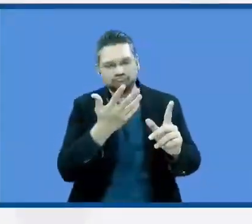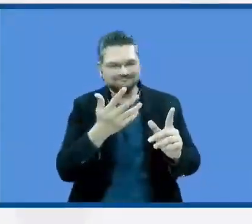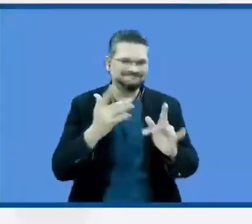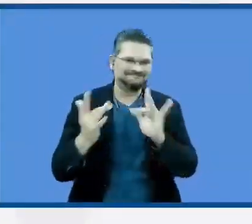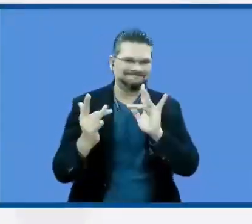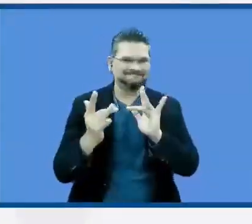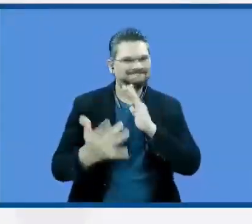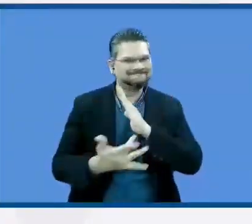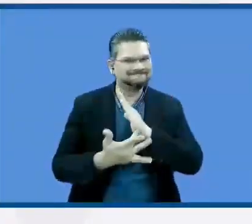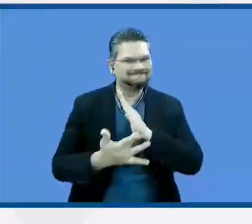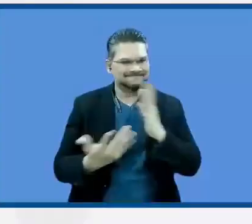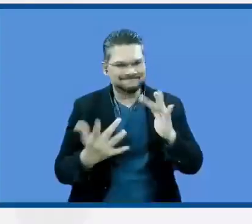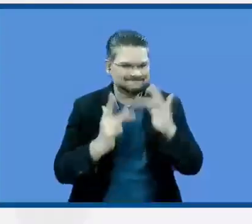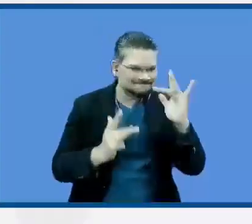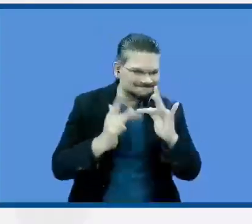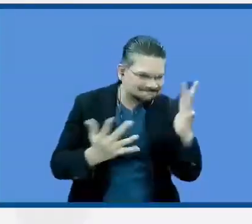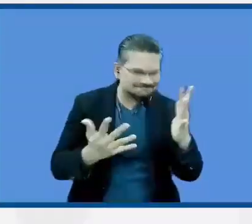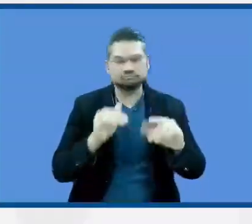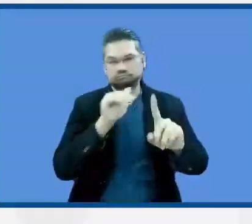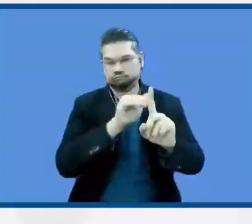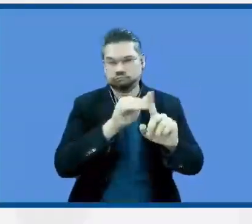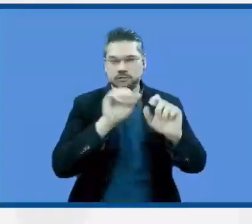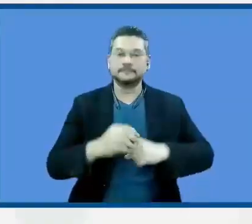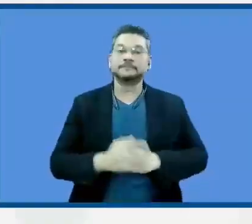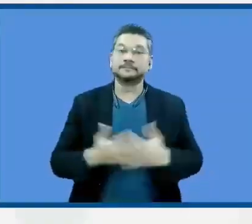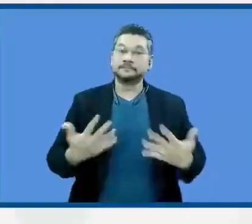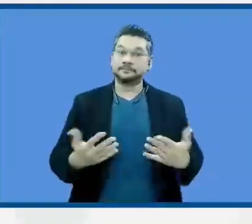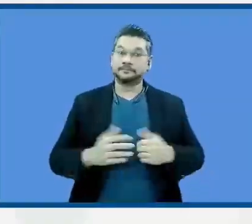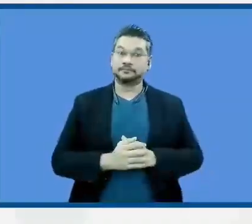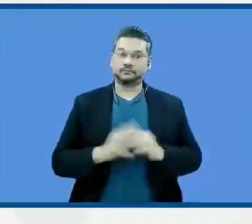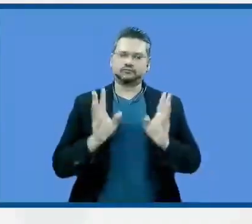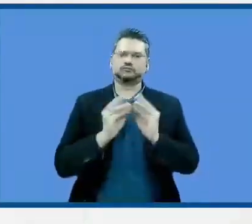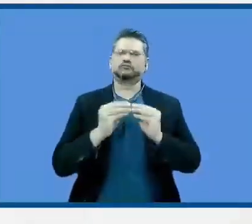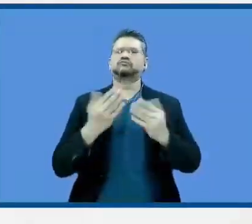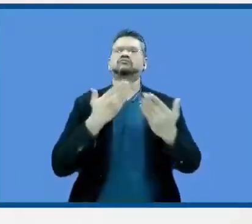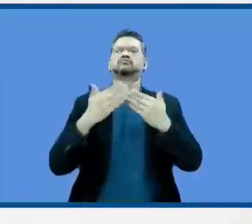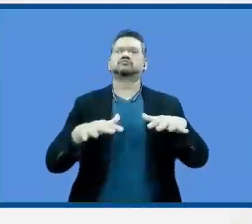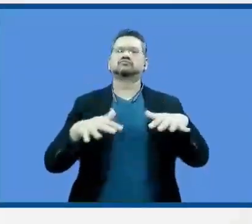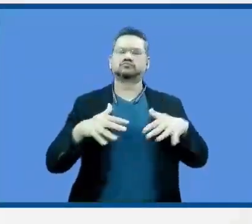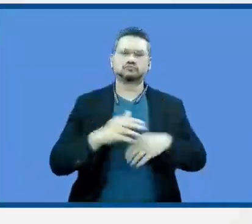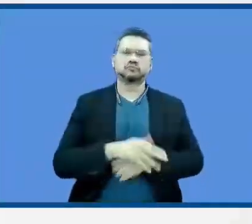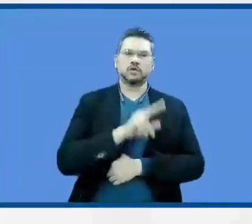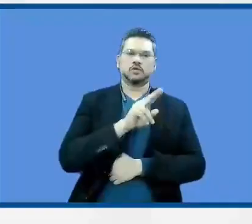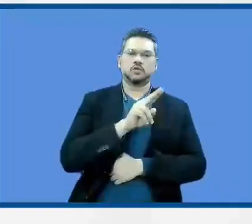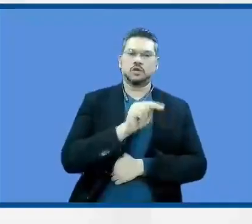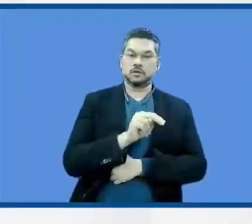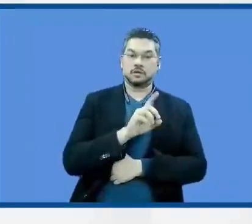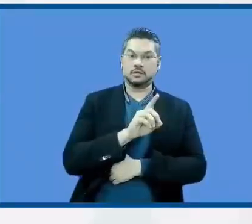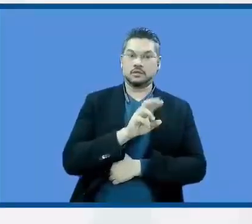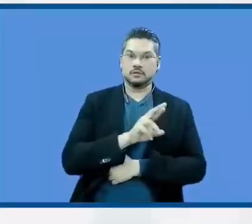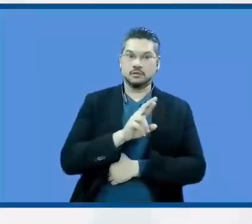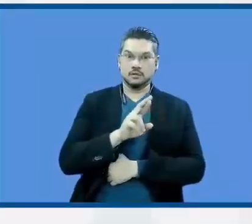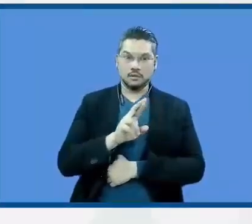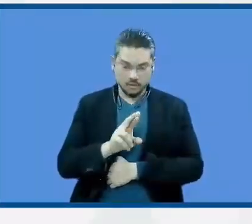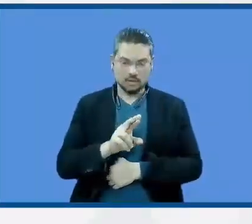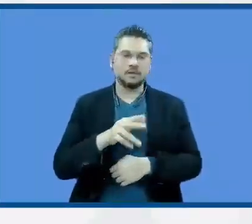This session is organized by the United Nations Office for Disaster Risk Reduction, Regional Office for the Americas